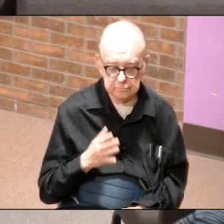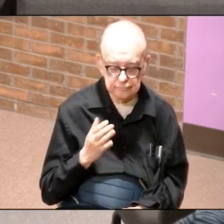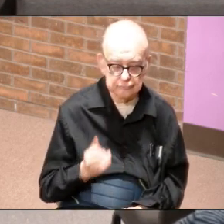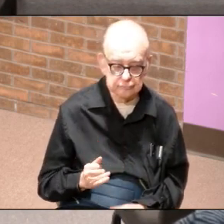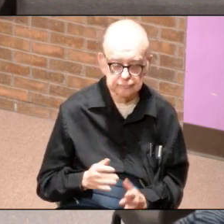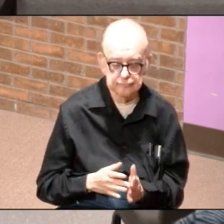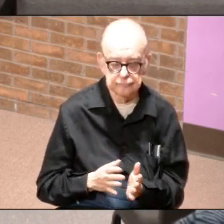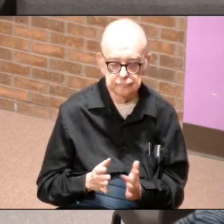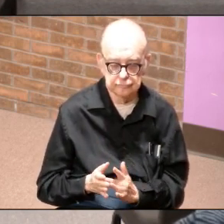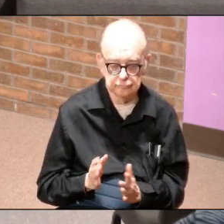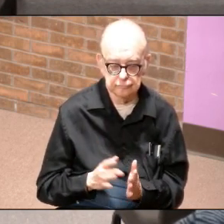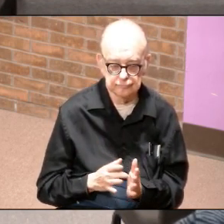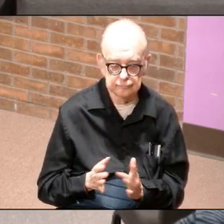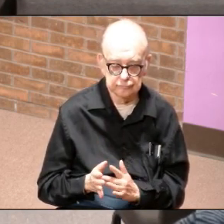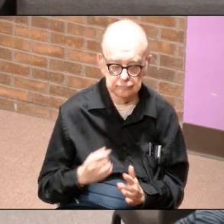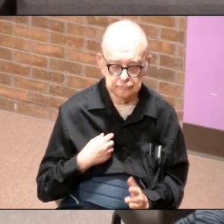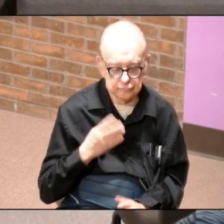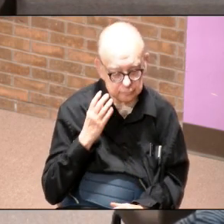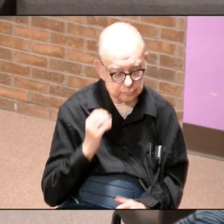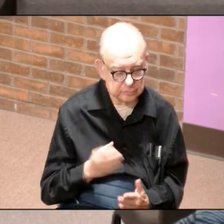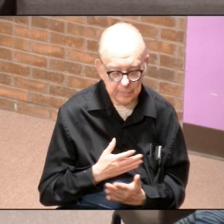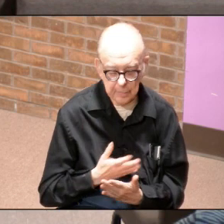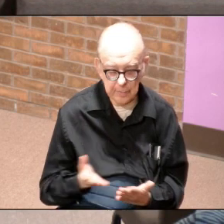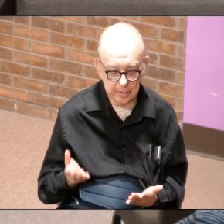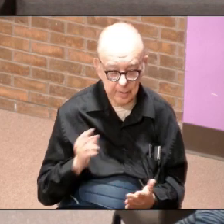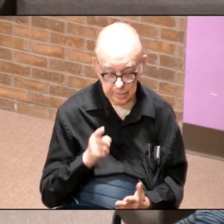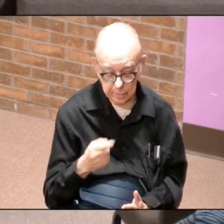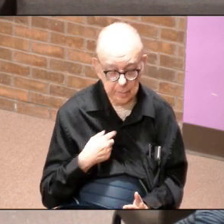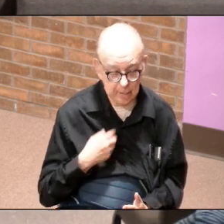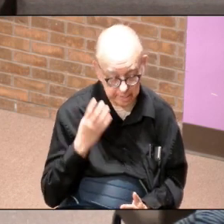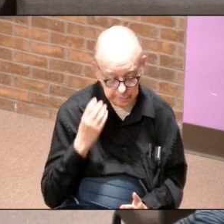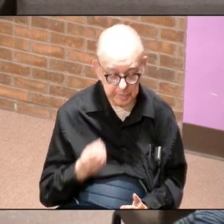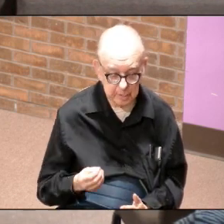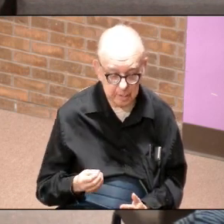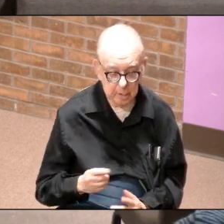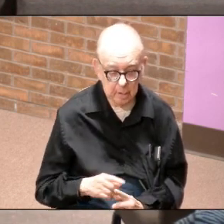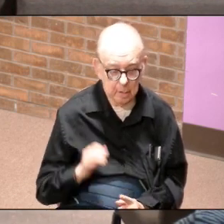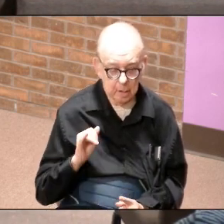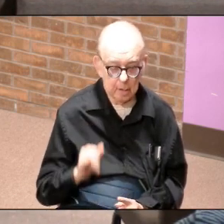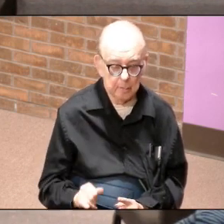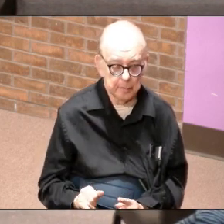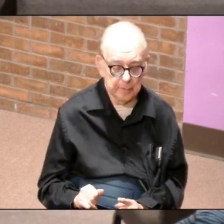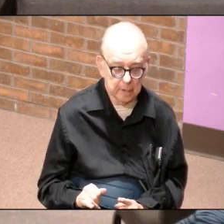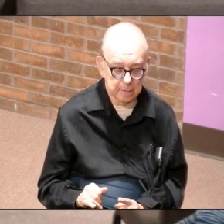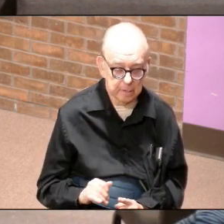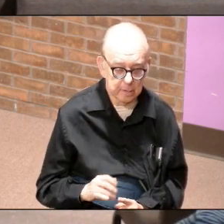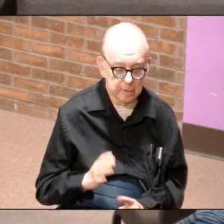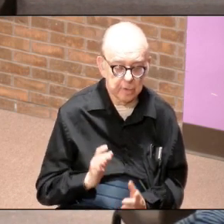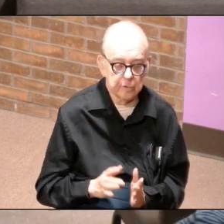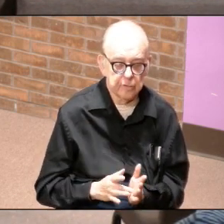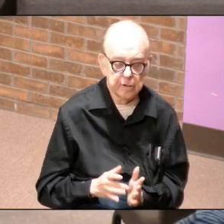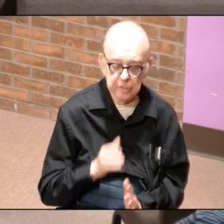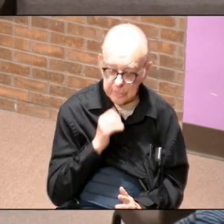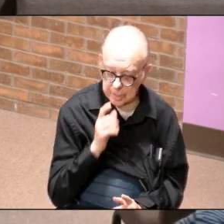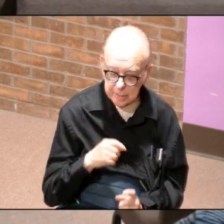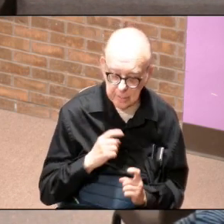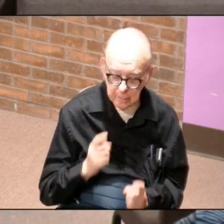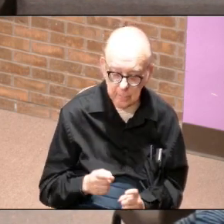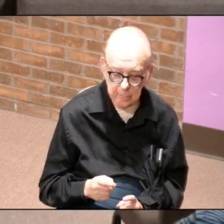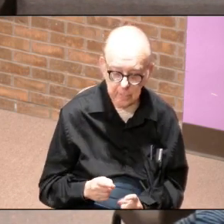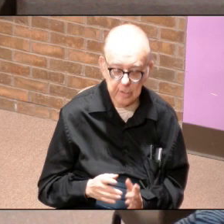Because the Bible says that Jesus has experienced everything that you and I have experienced, yet he did not sin. So